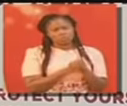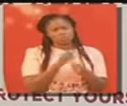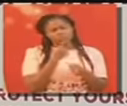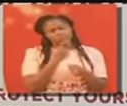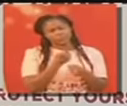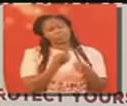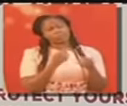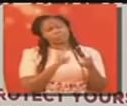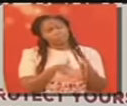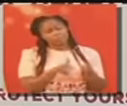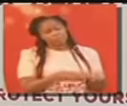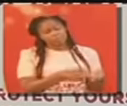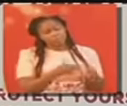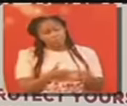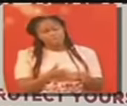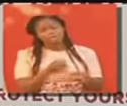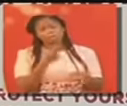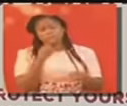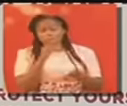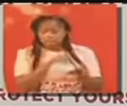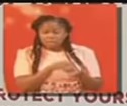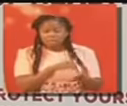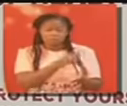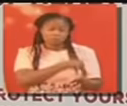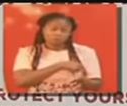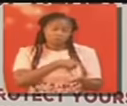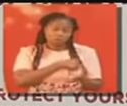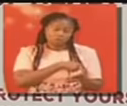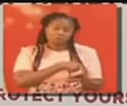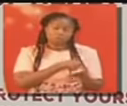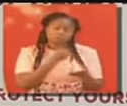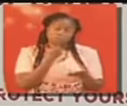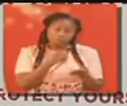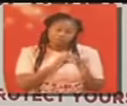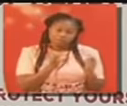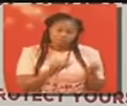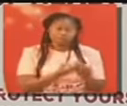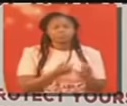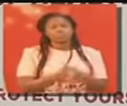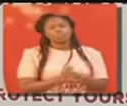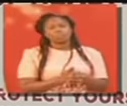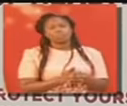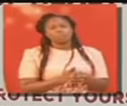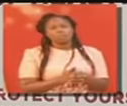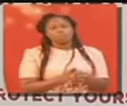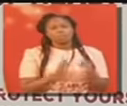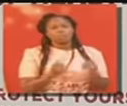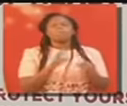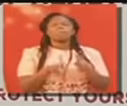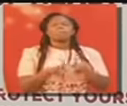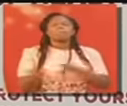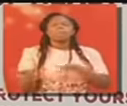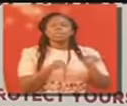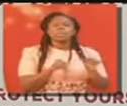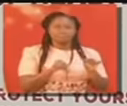to the bereaved family members. Number of persons discharged from the public health facilities stands